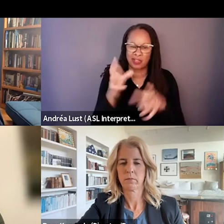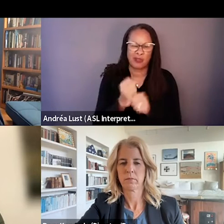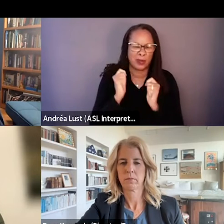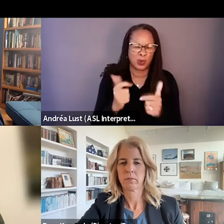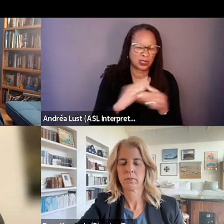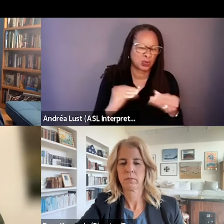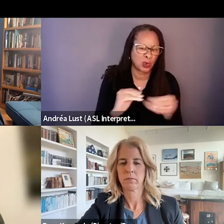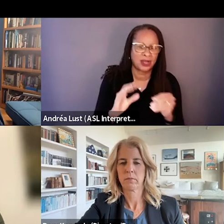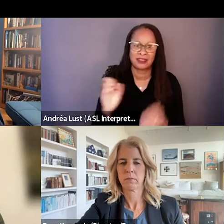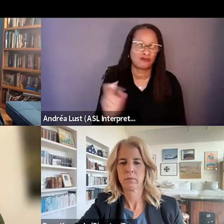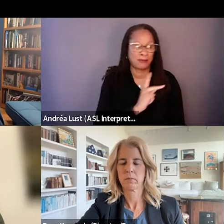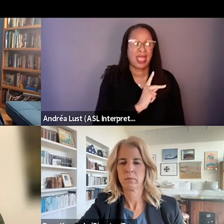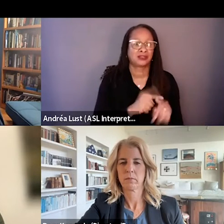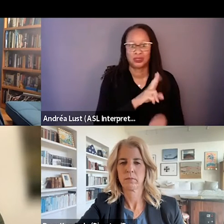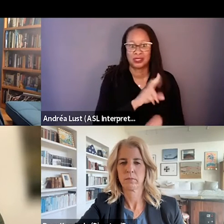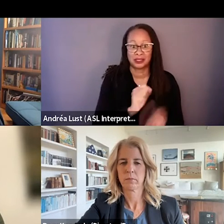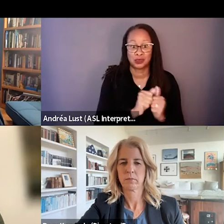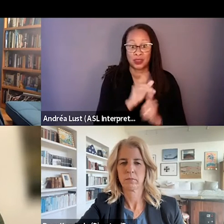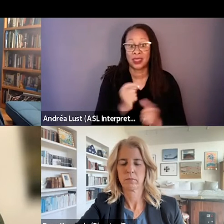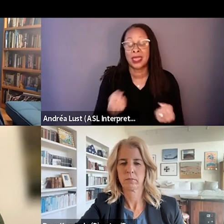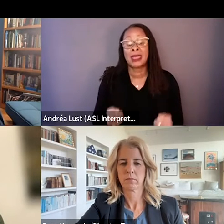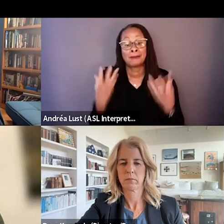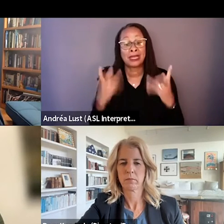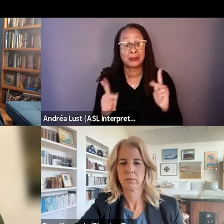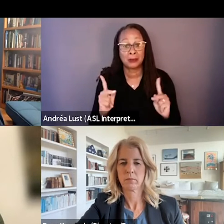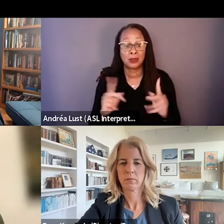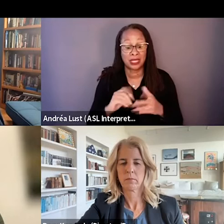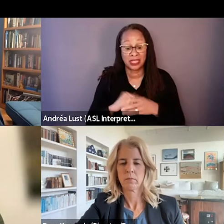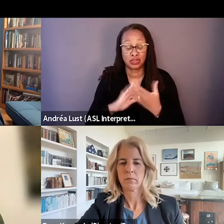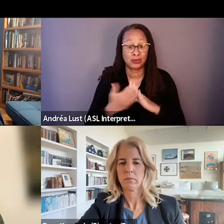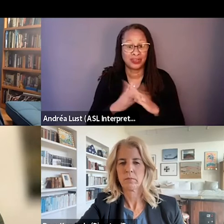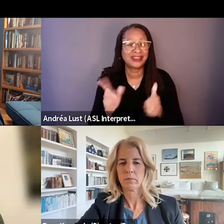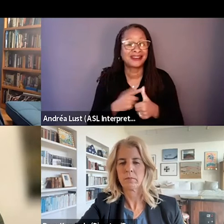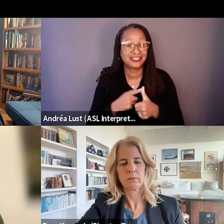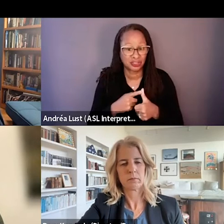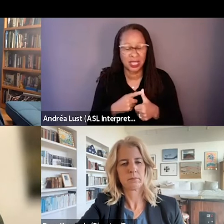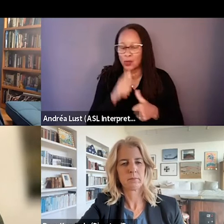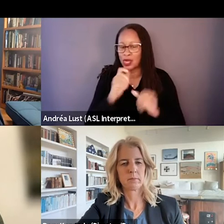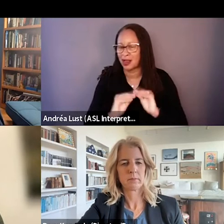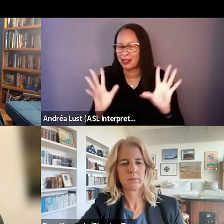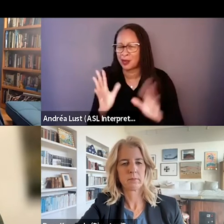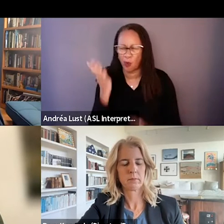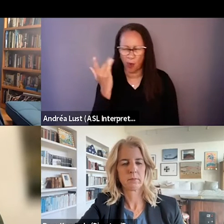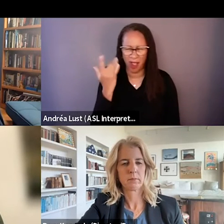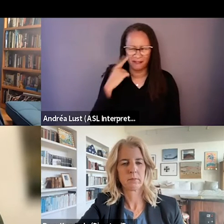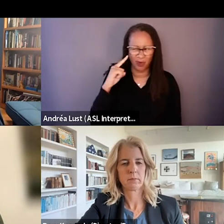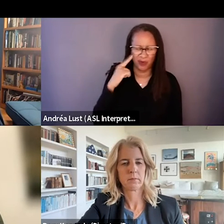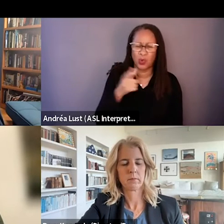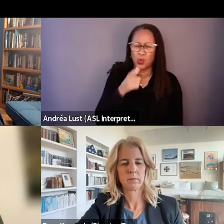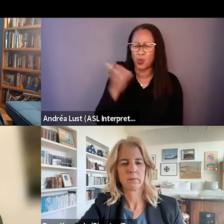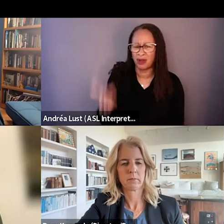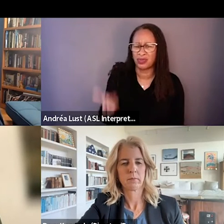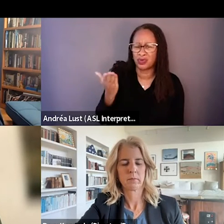and run back, which I think many people in the community initially were unclear of who we were